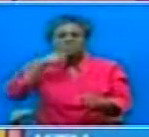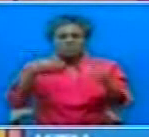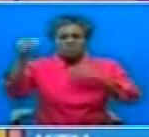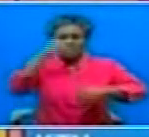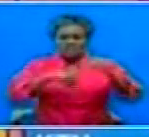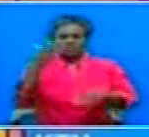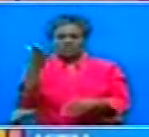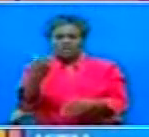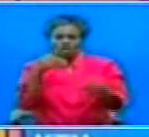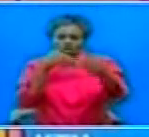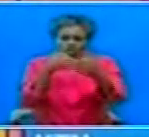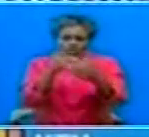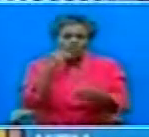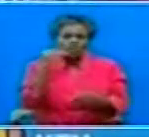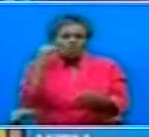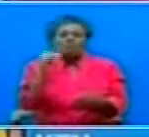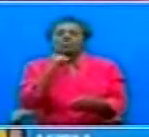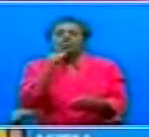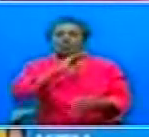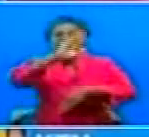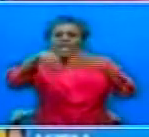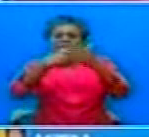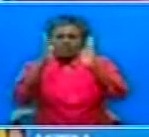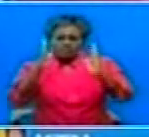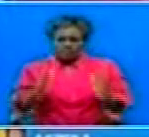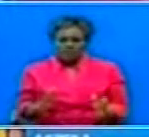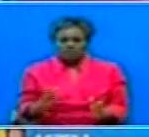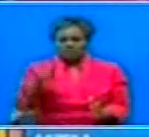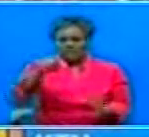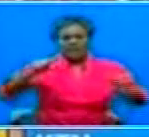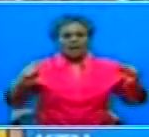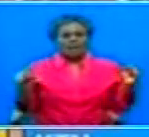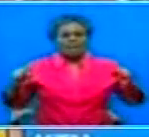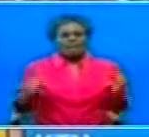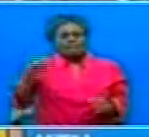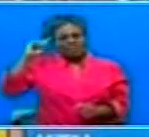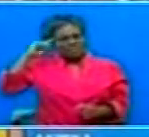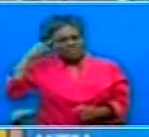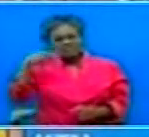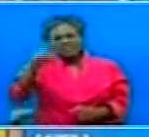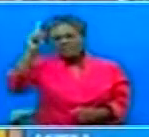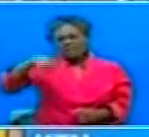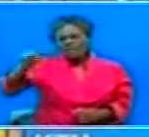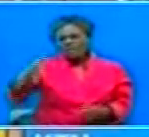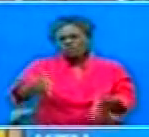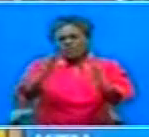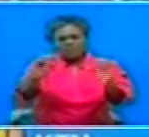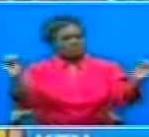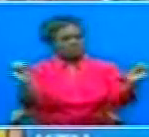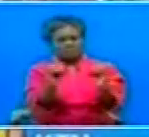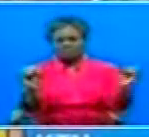in Makueni closer home, and not everyone in the county assembly is happy about it. I don't think whether that is the right way to go